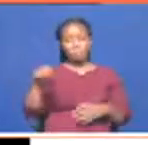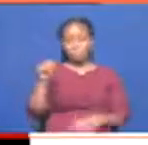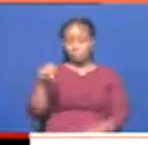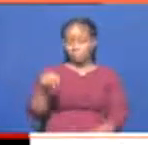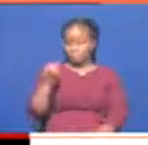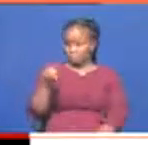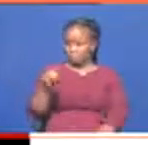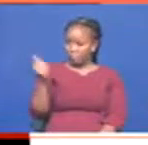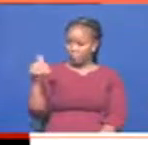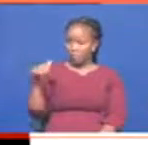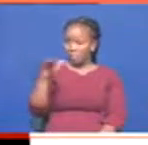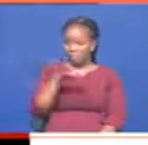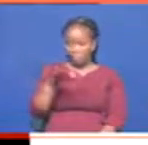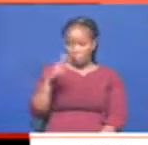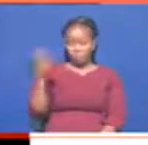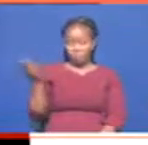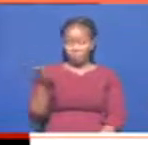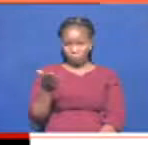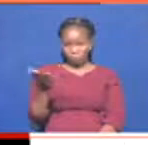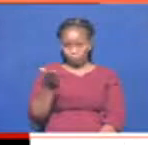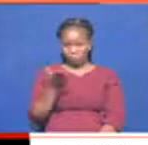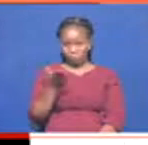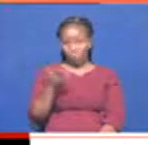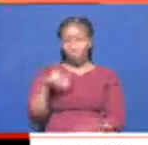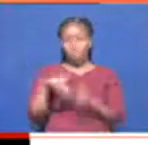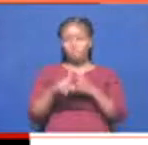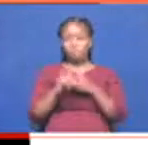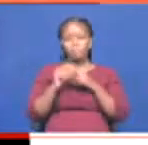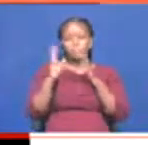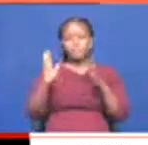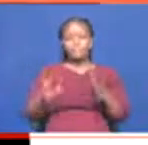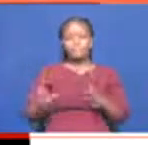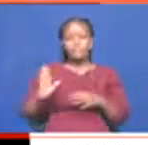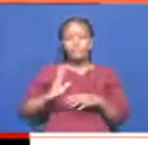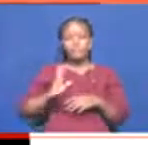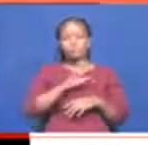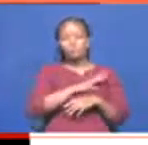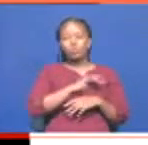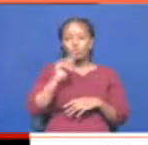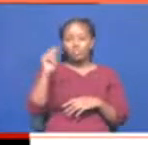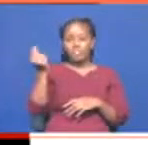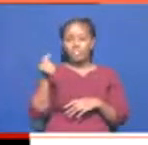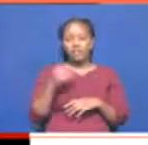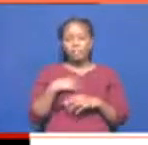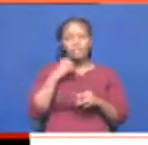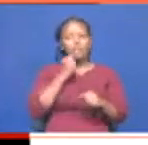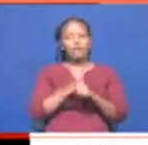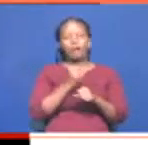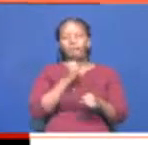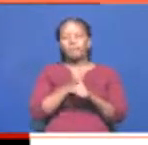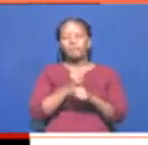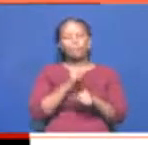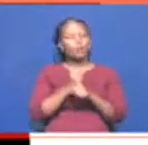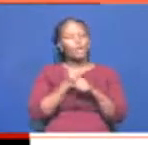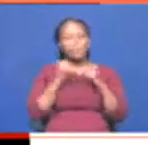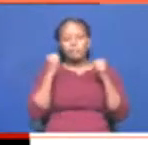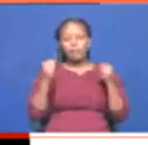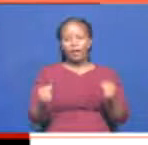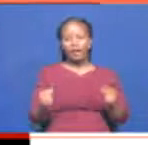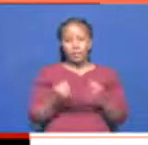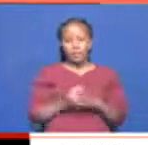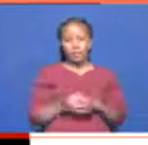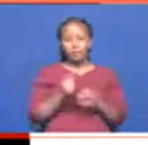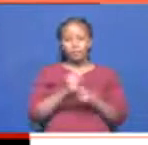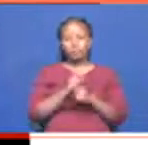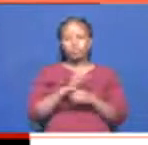whereby the Engineers Board of Kenya has been working very very hard to